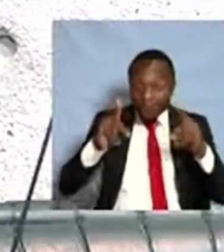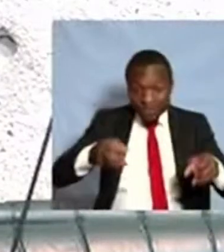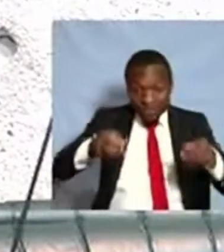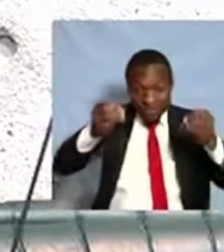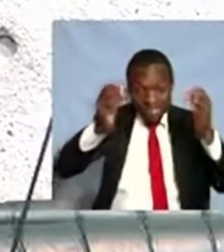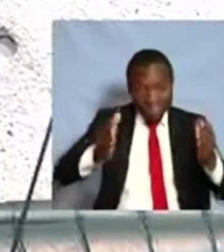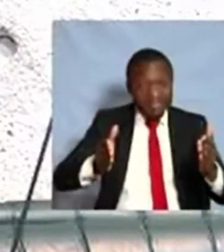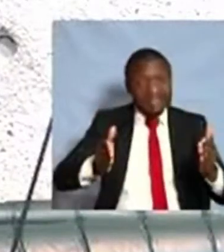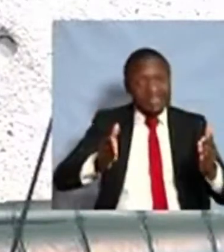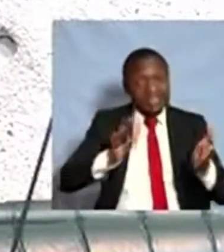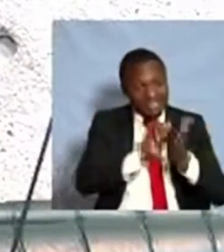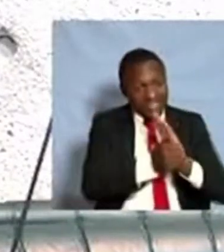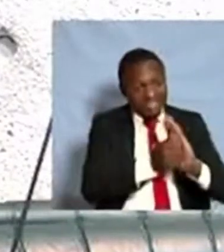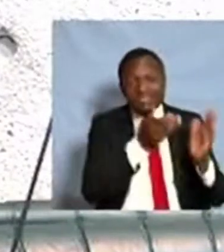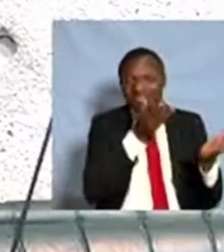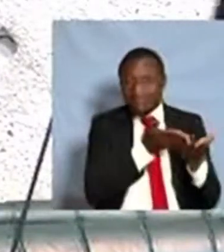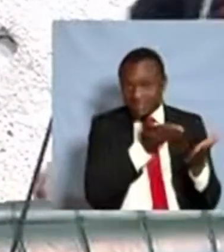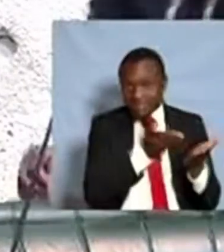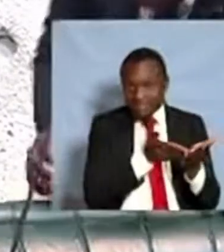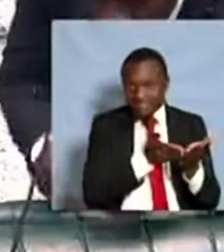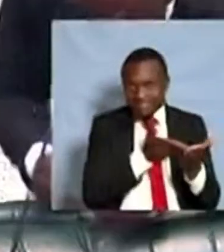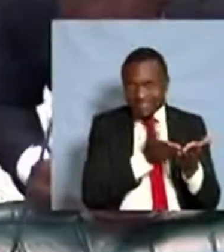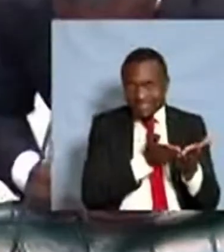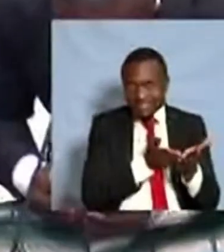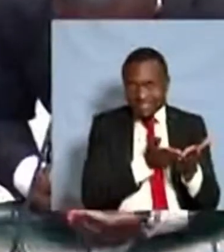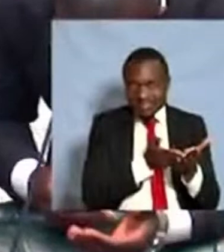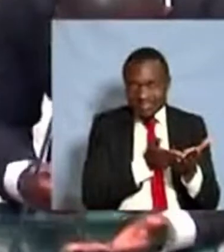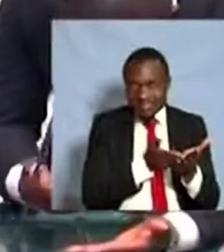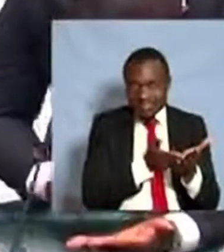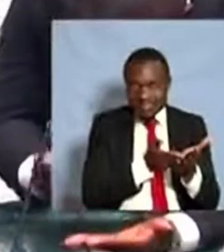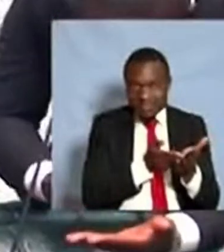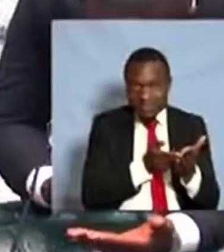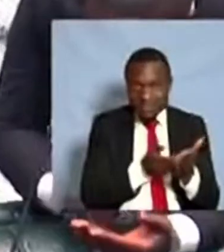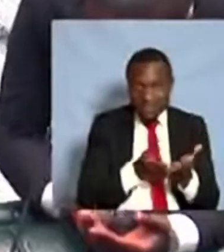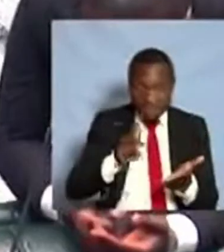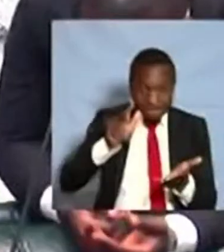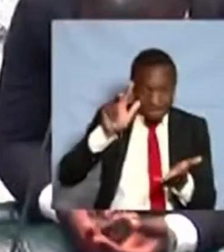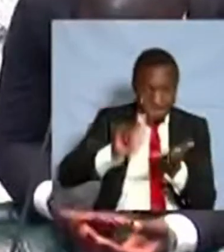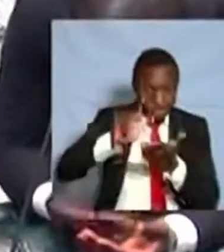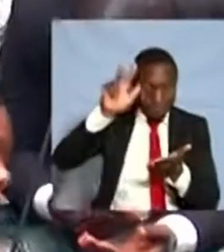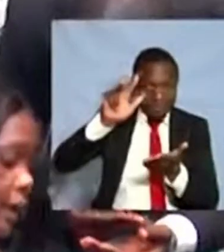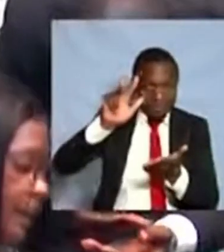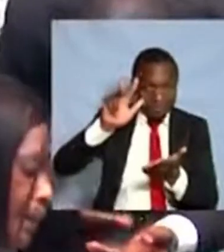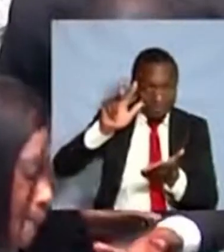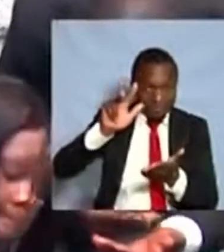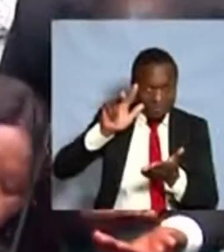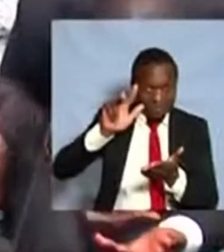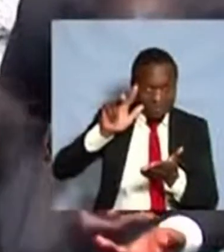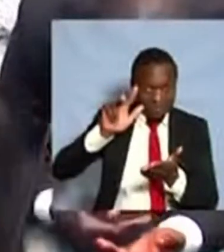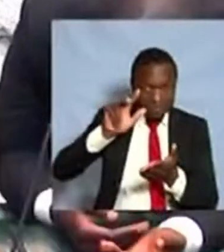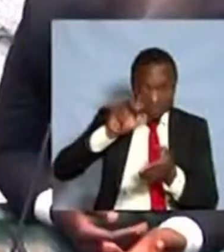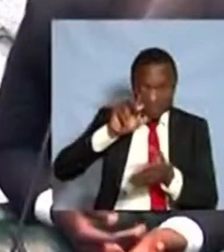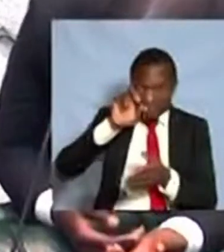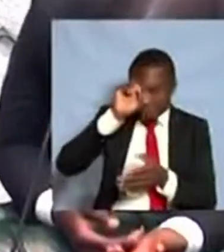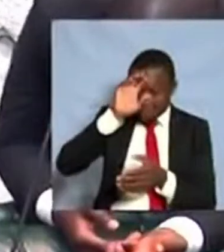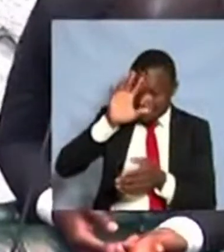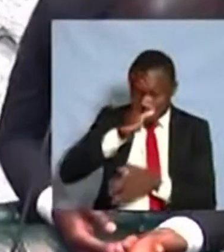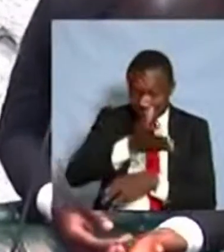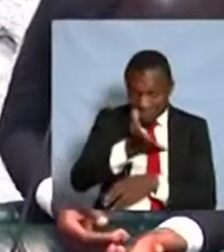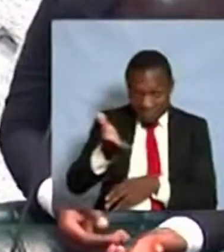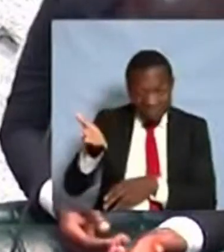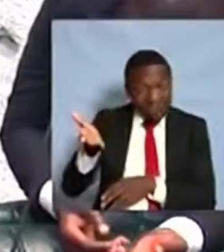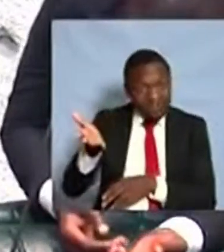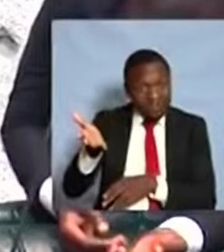this is an act which was purely enacted to actually minors, those who are